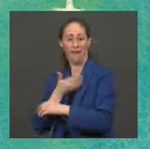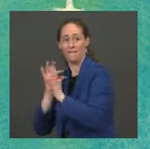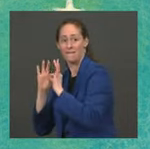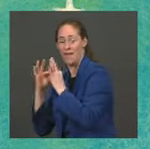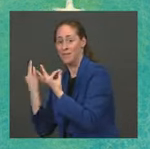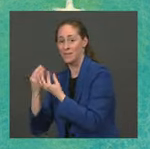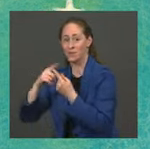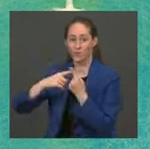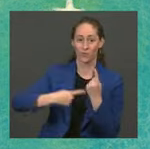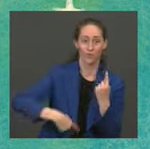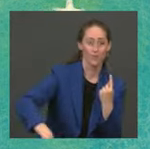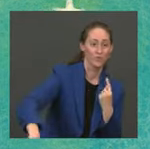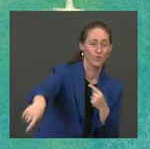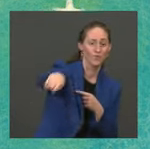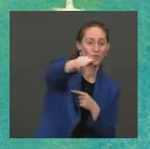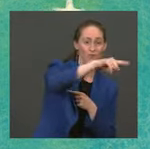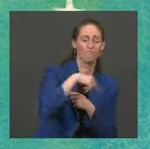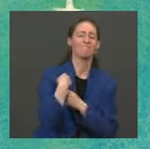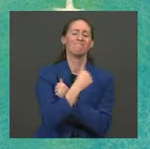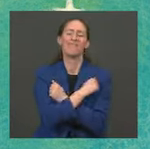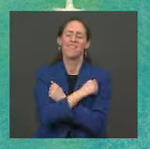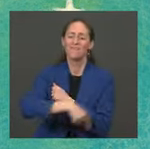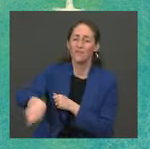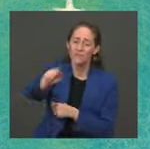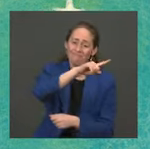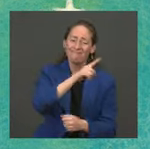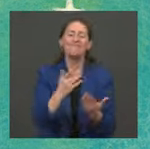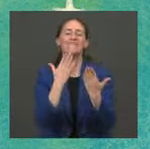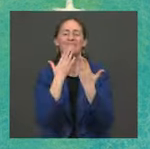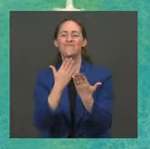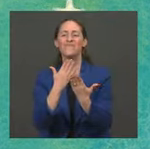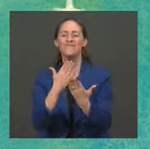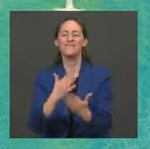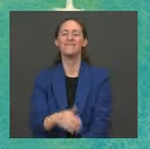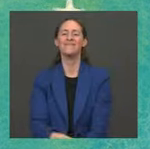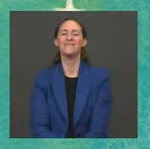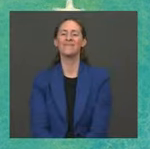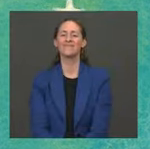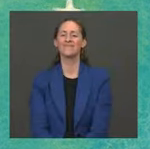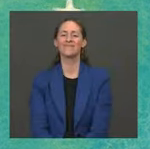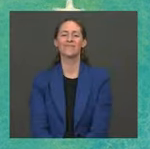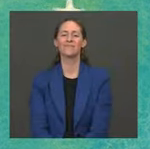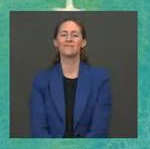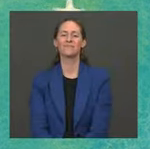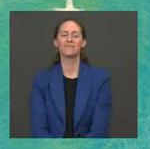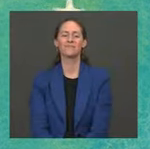Thank you.